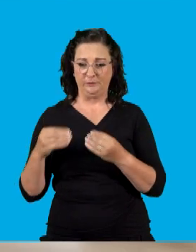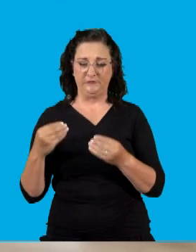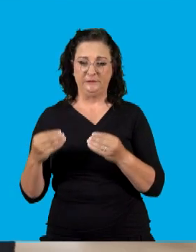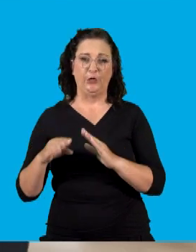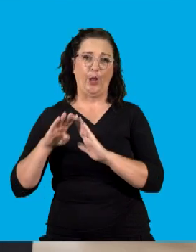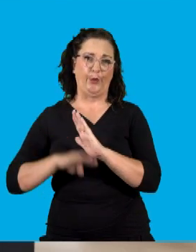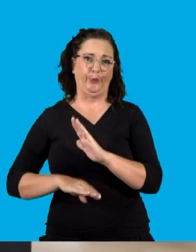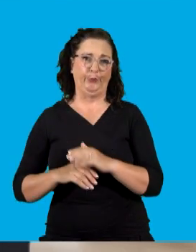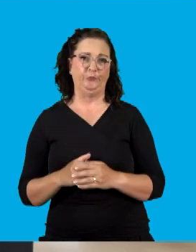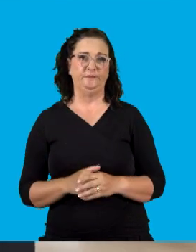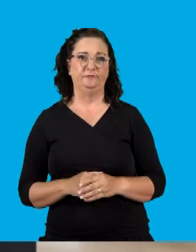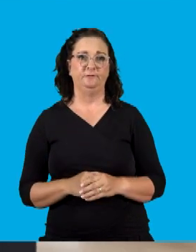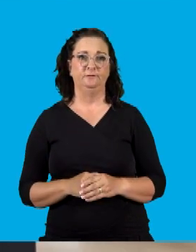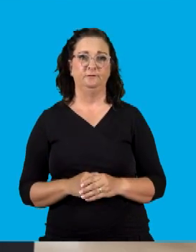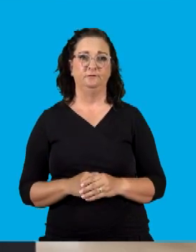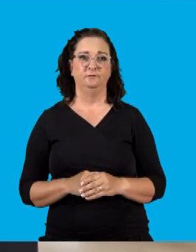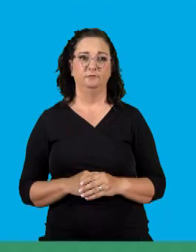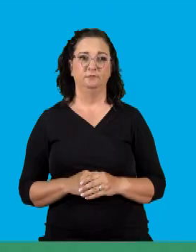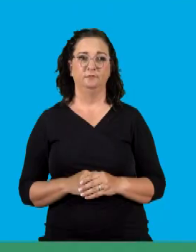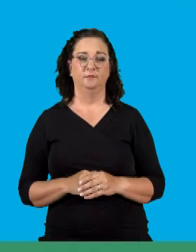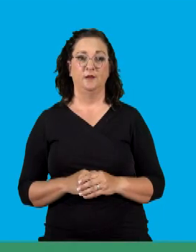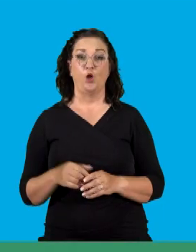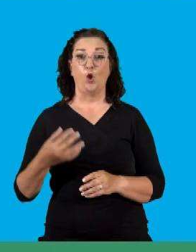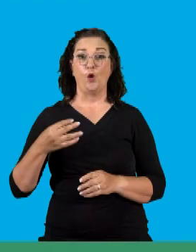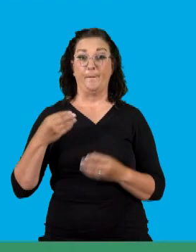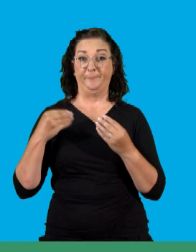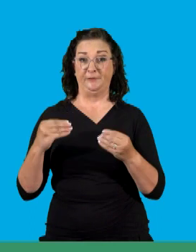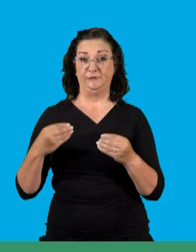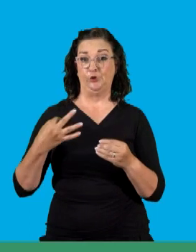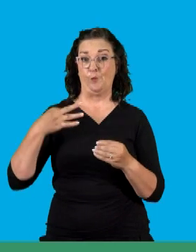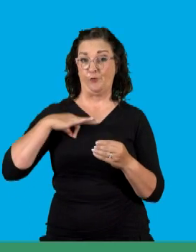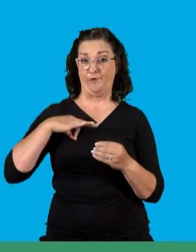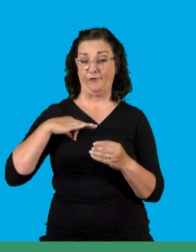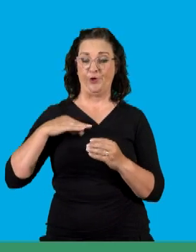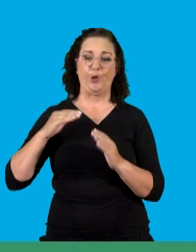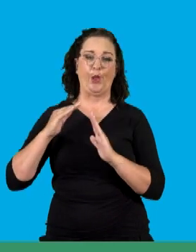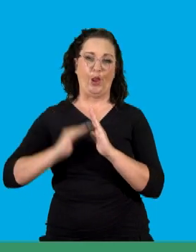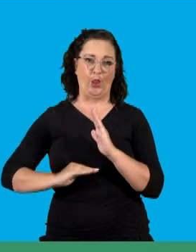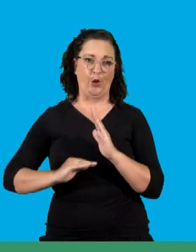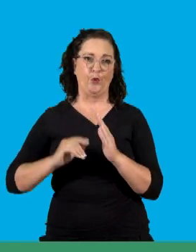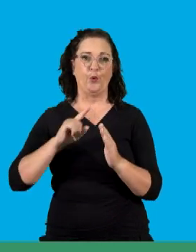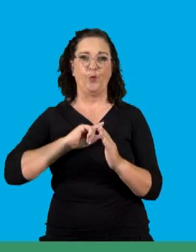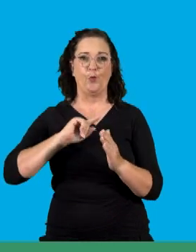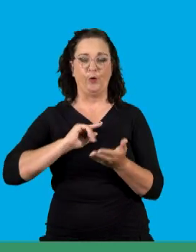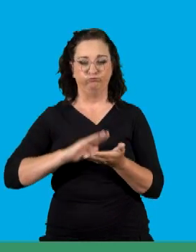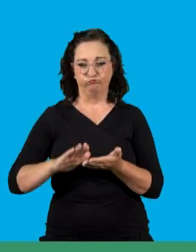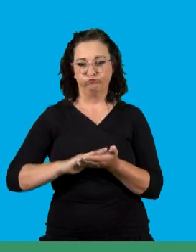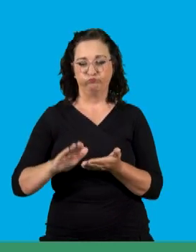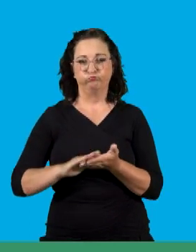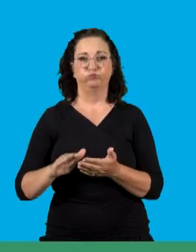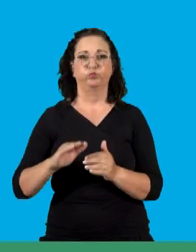productivity in the workplace. Profits will be lower as production decreases. So obviously, if